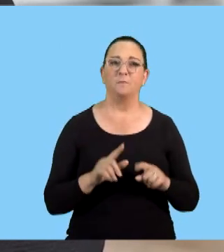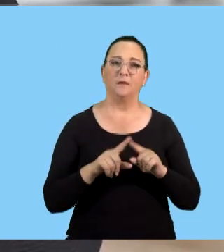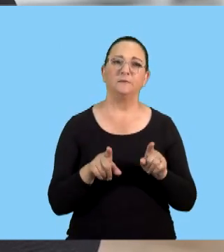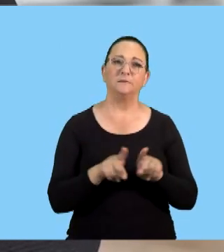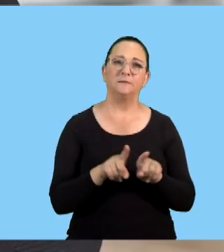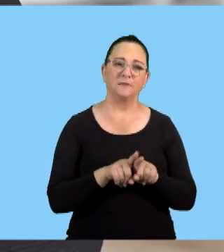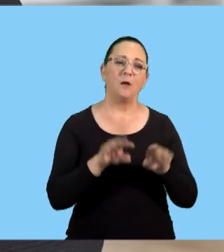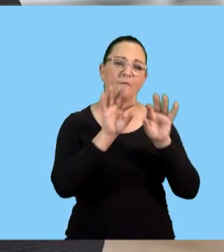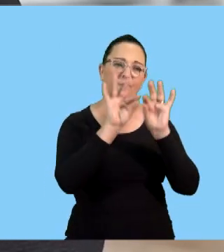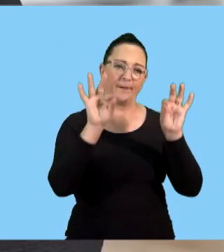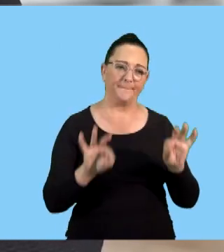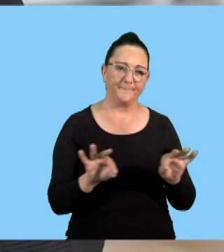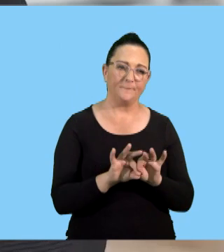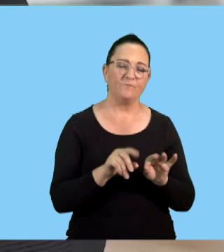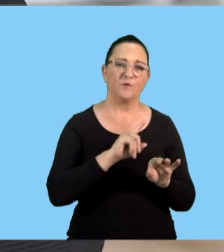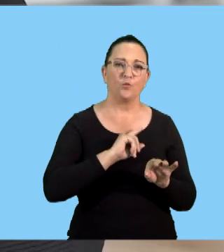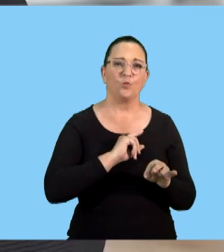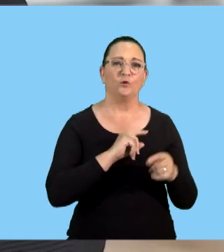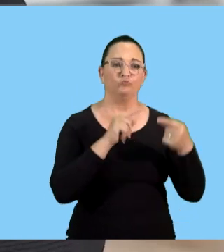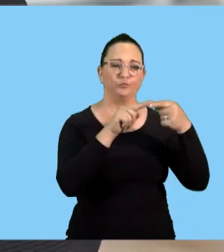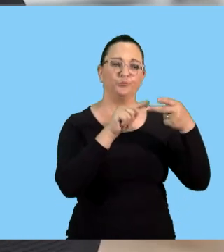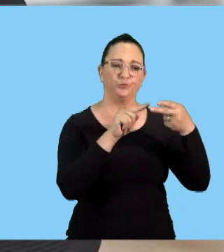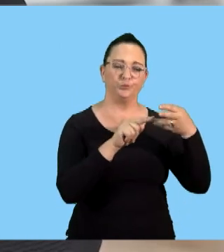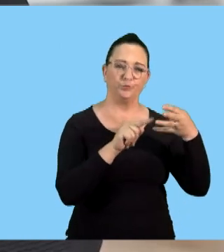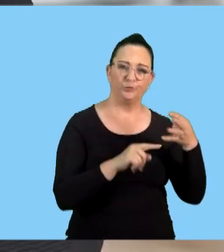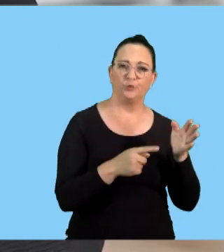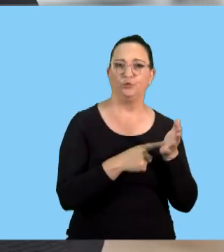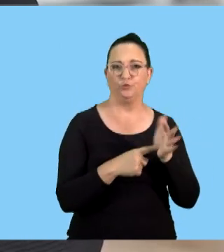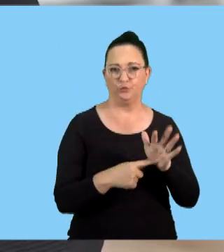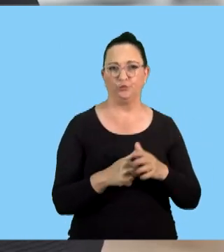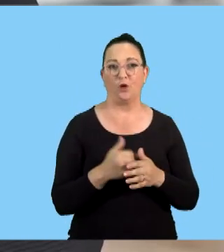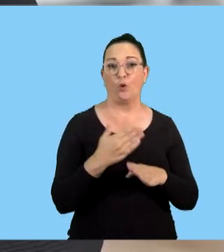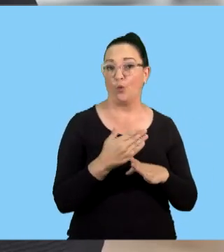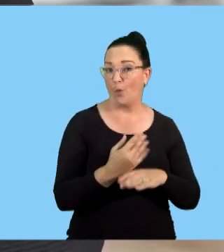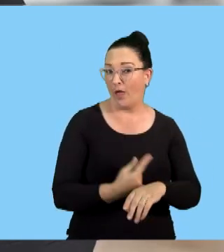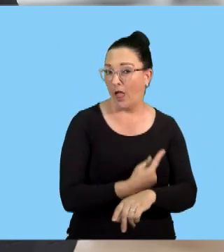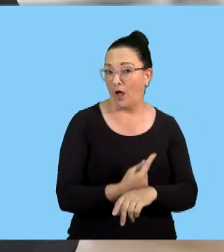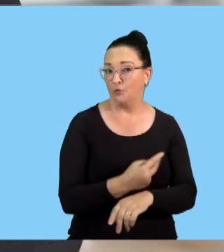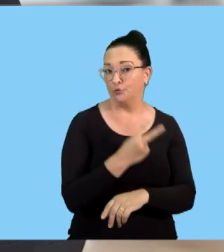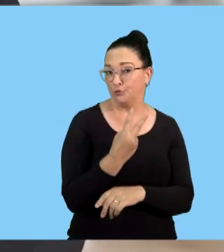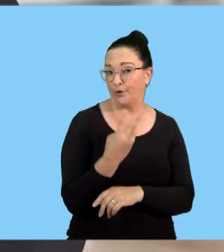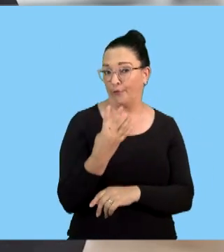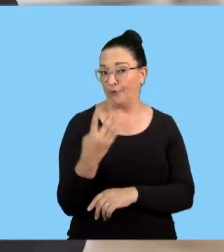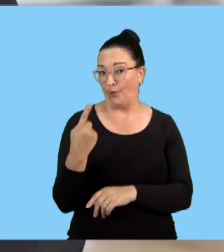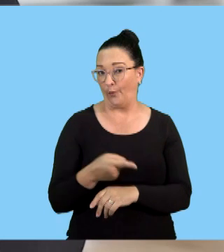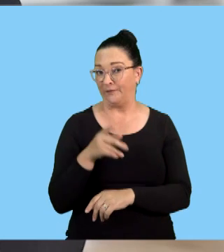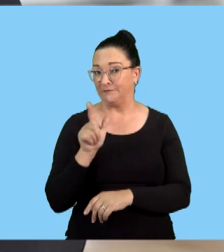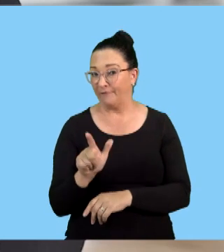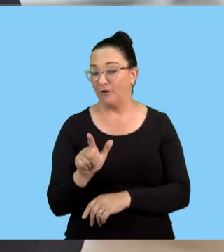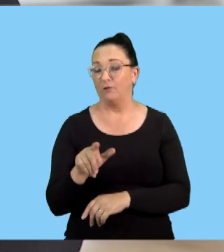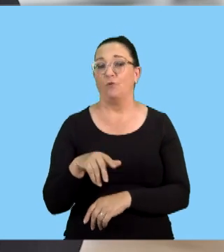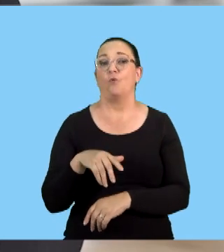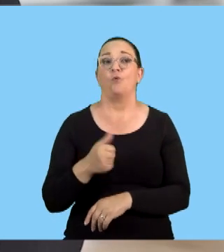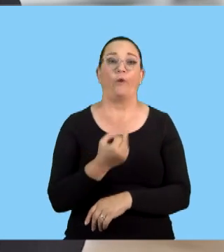a framework of acceptable employment practices. So we're talking work hours. Are you going to work 24/7 here, or